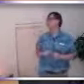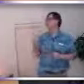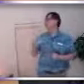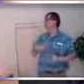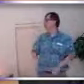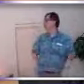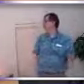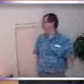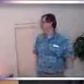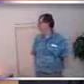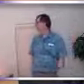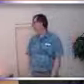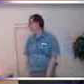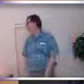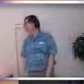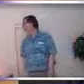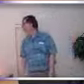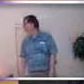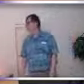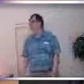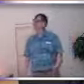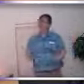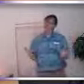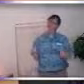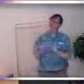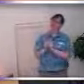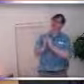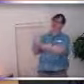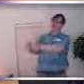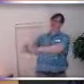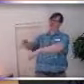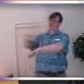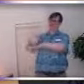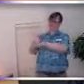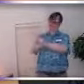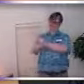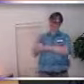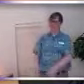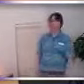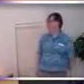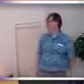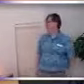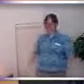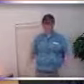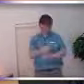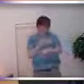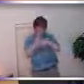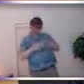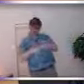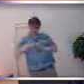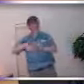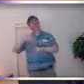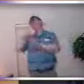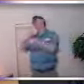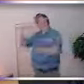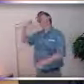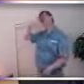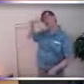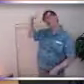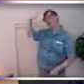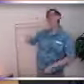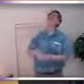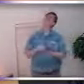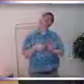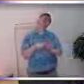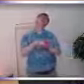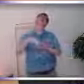then what's going on? Why is the world just so crazy? I'm just trying my best, and